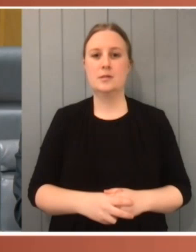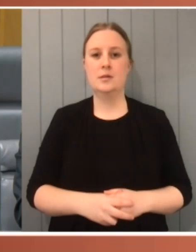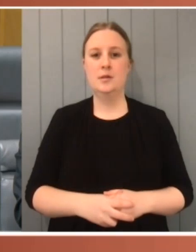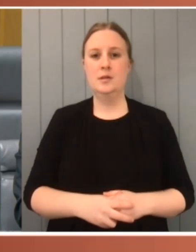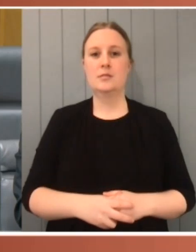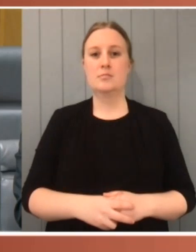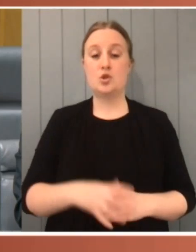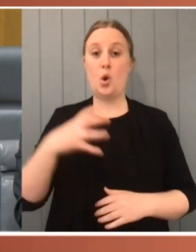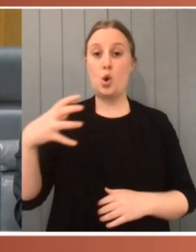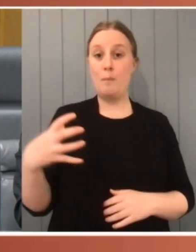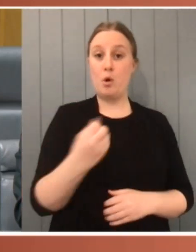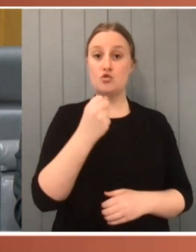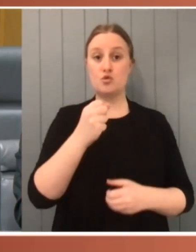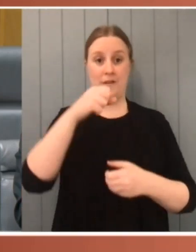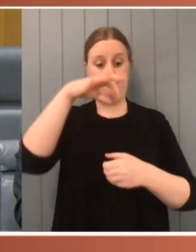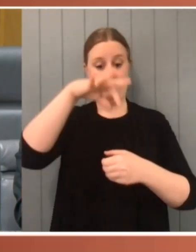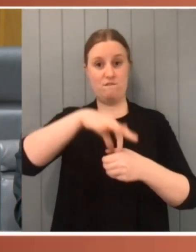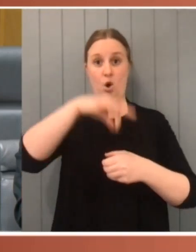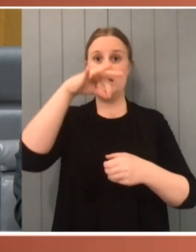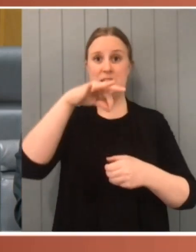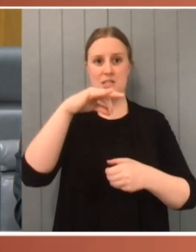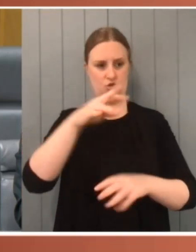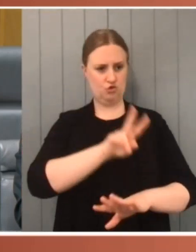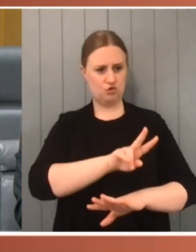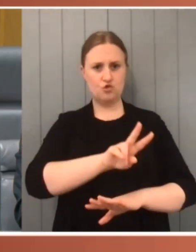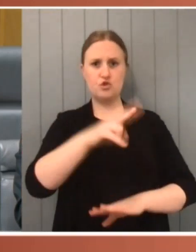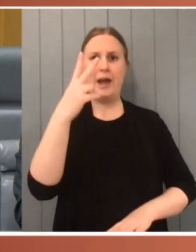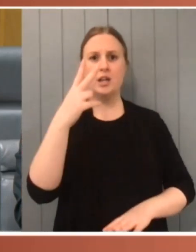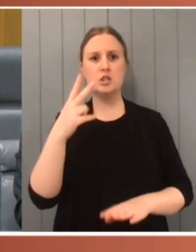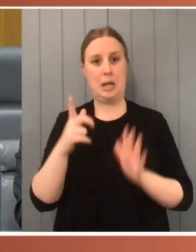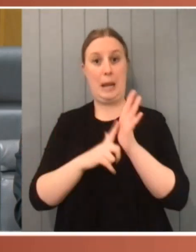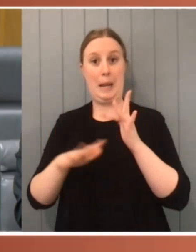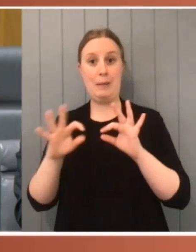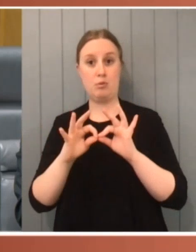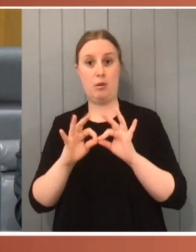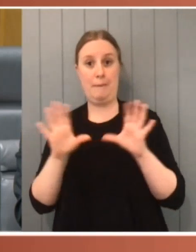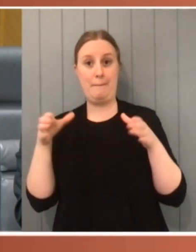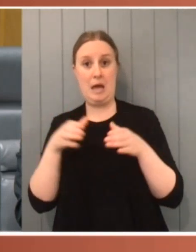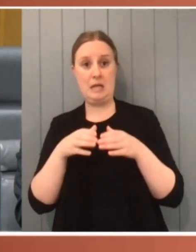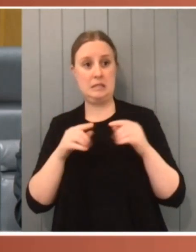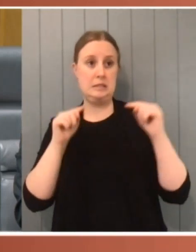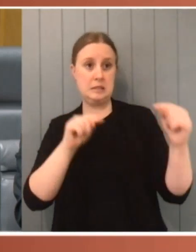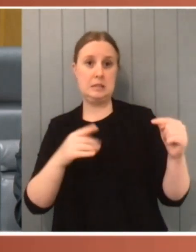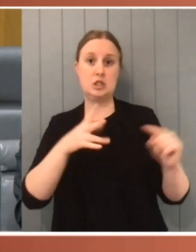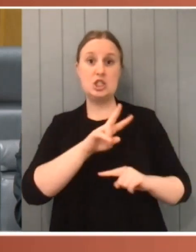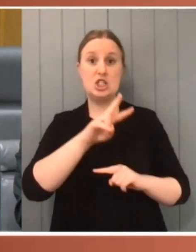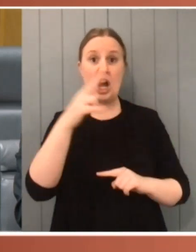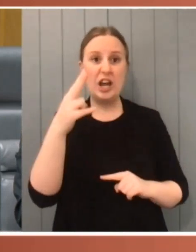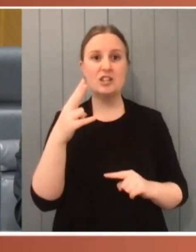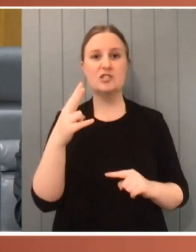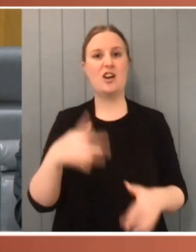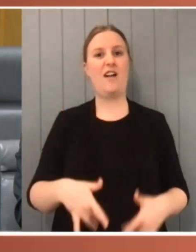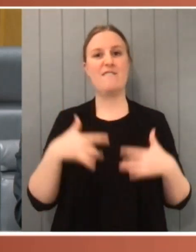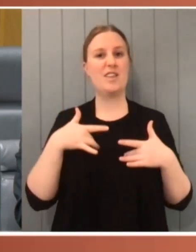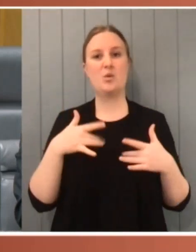compulsory voting in the Liberal Party would anymore have traction for that reason. So, as I